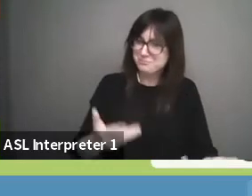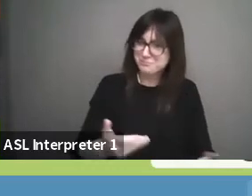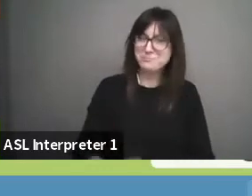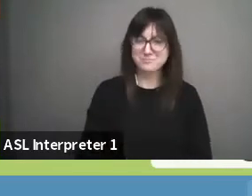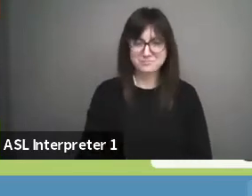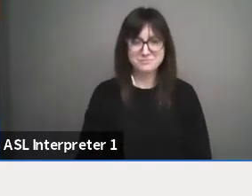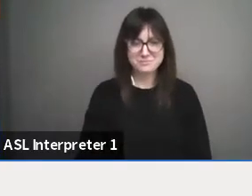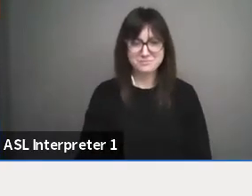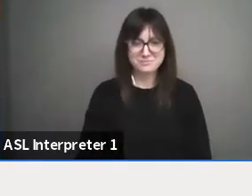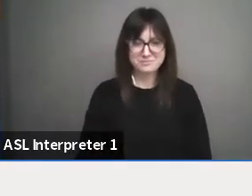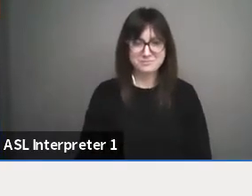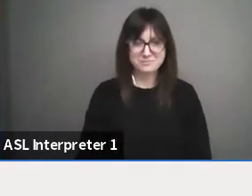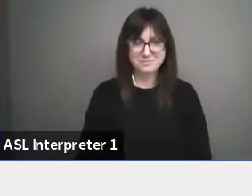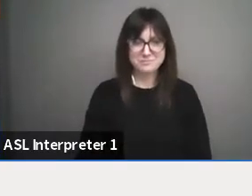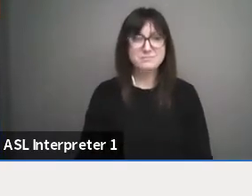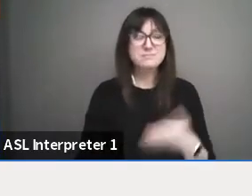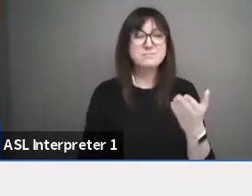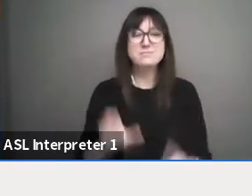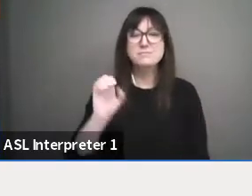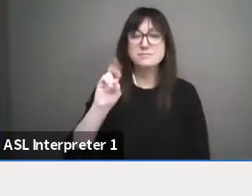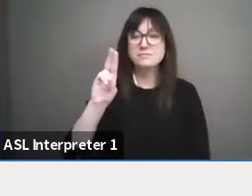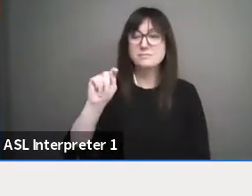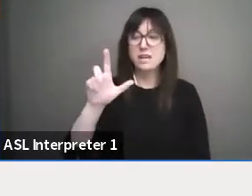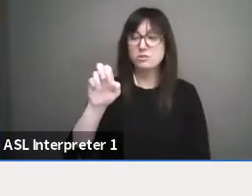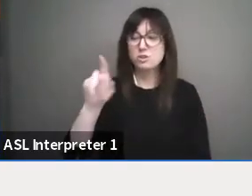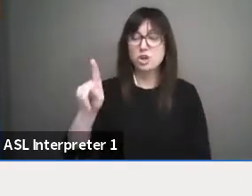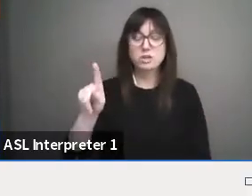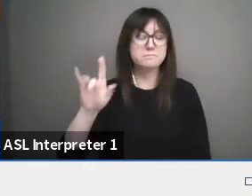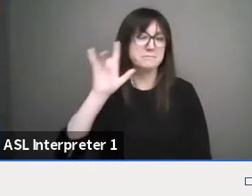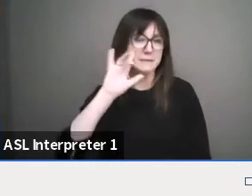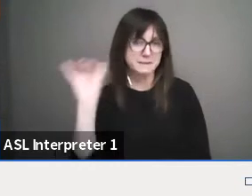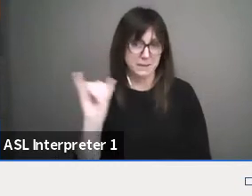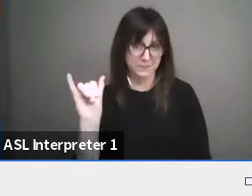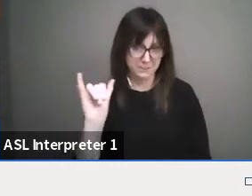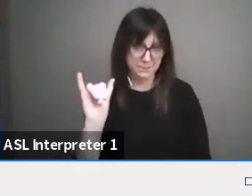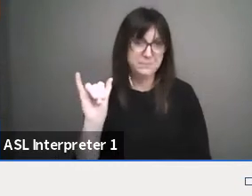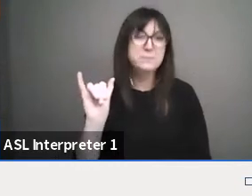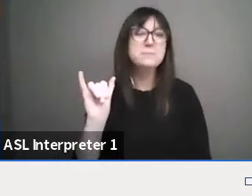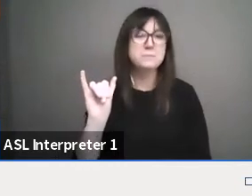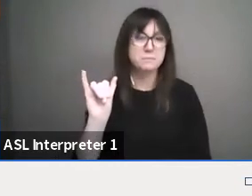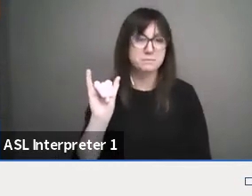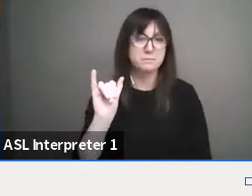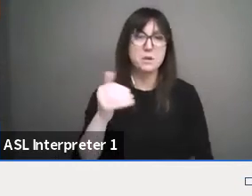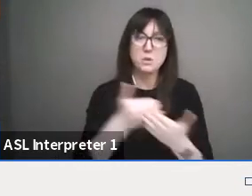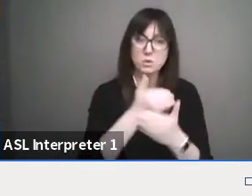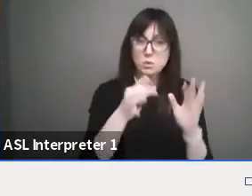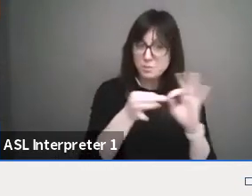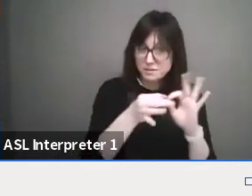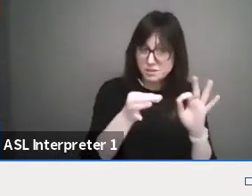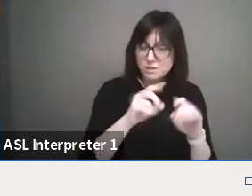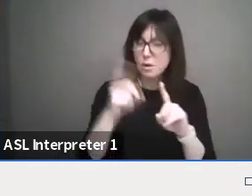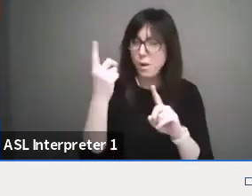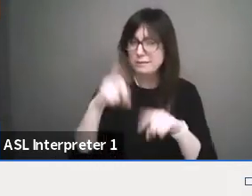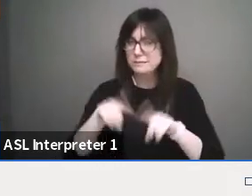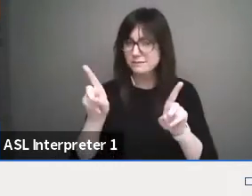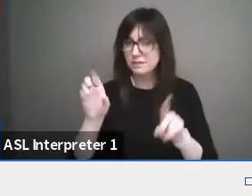And then for Outlook, it's the exact same experience. We will compose a message. The only difference in Outlook